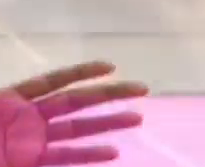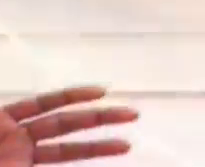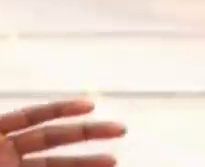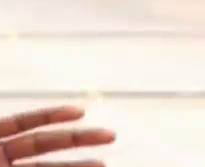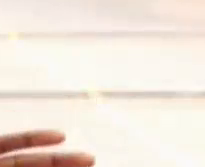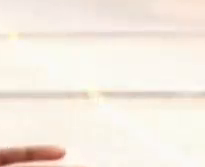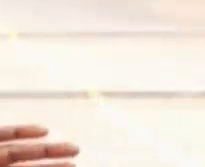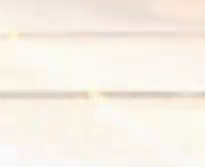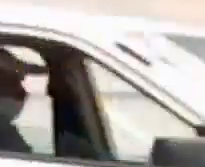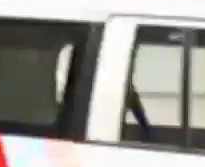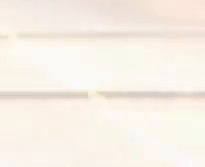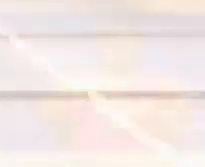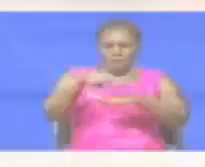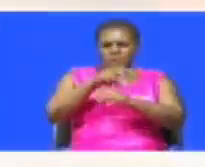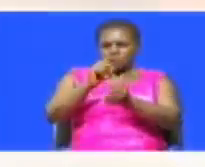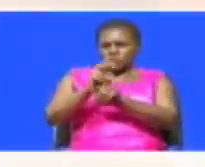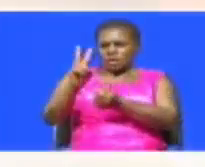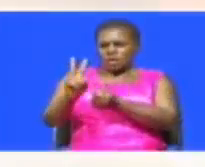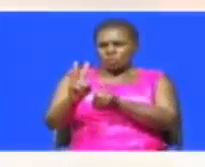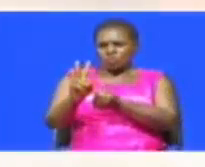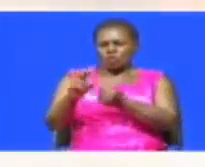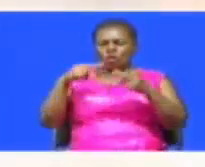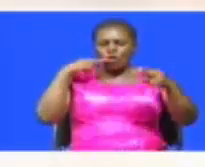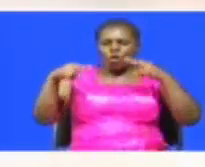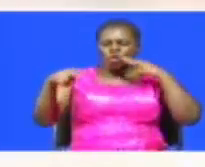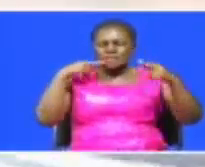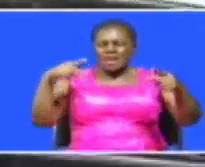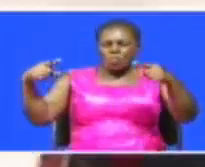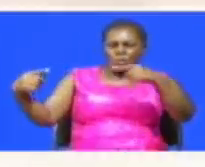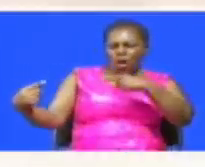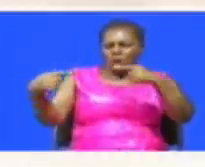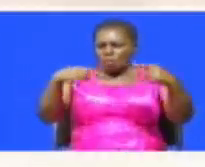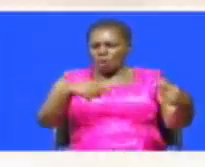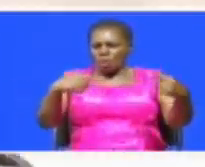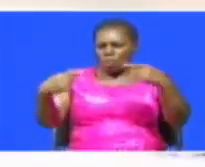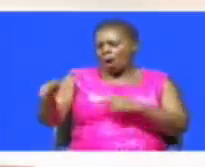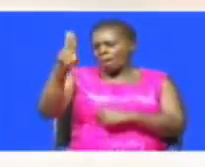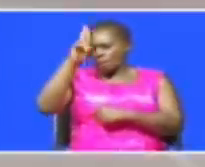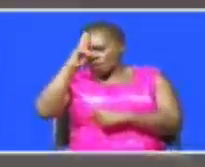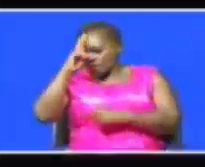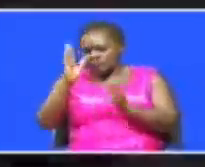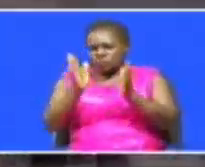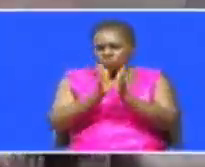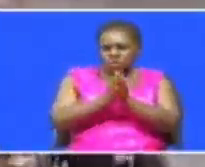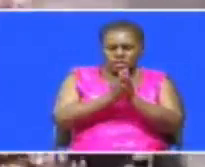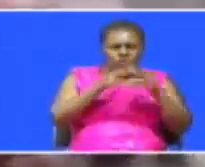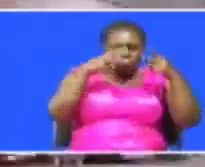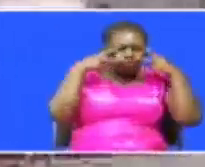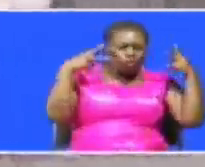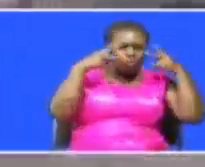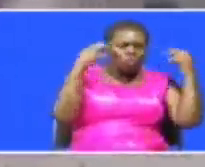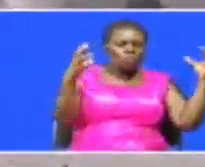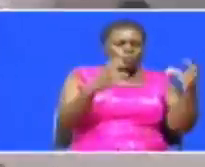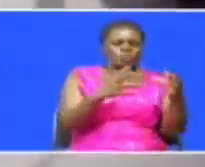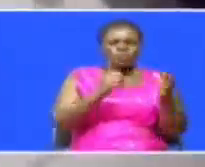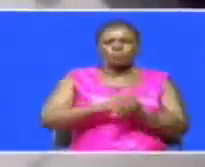For over 12 hours, the Dusit Hotel remained a battle zone as security forces battled insurgents who had